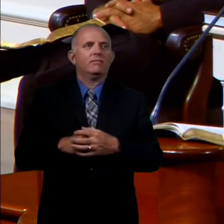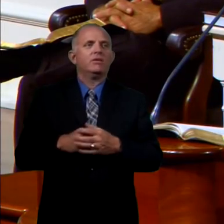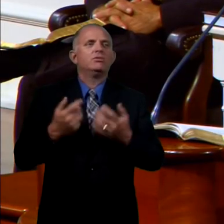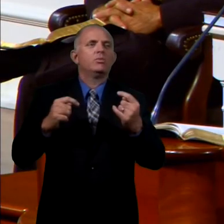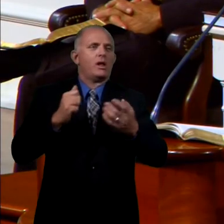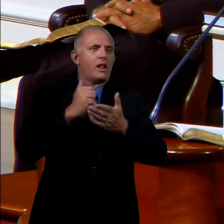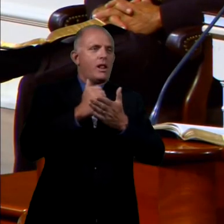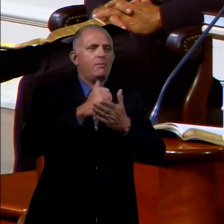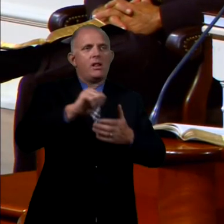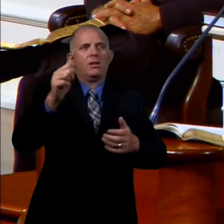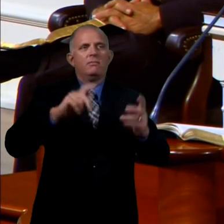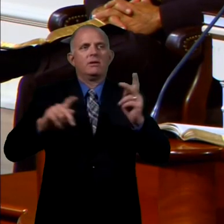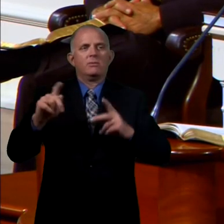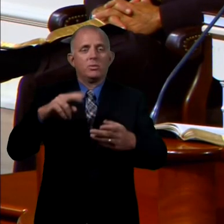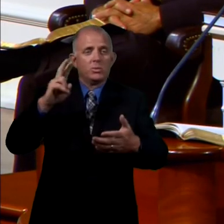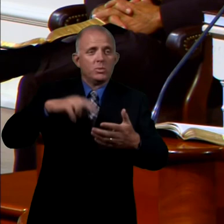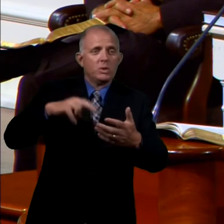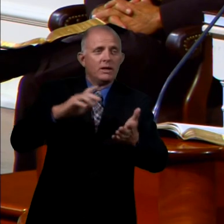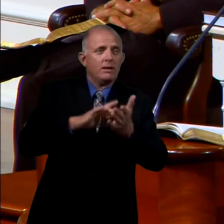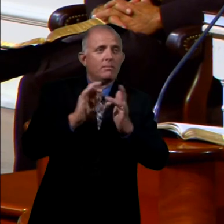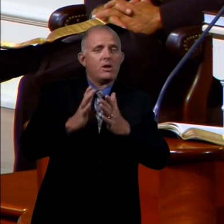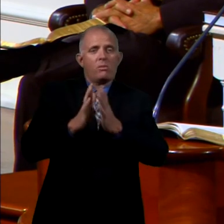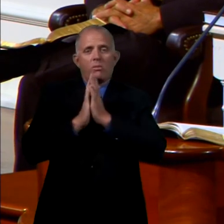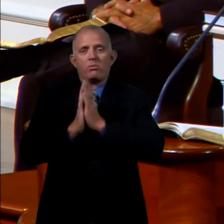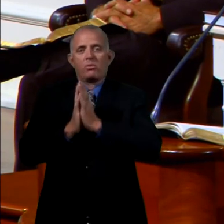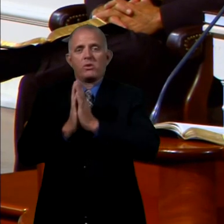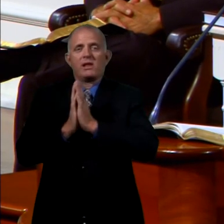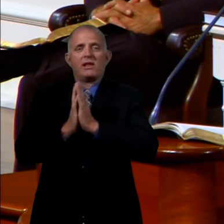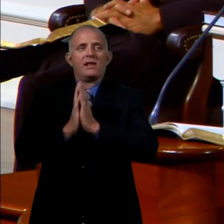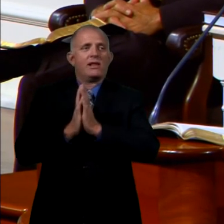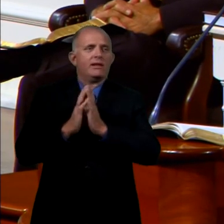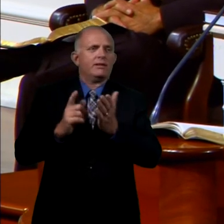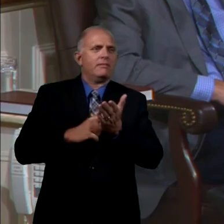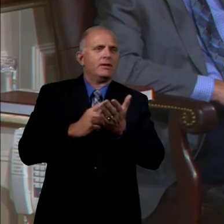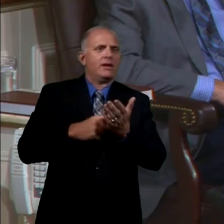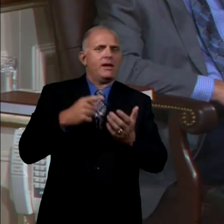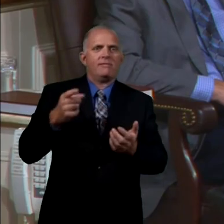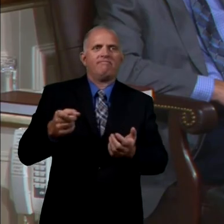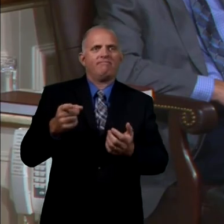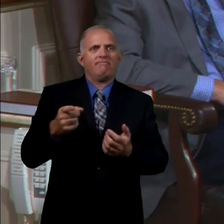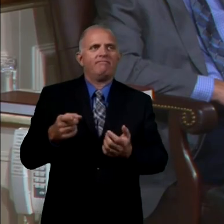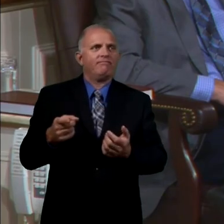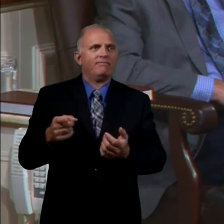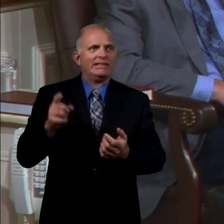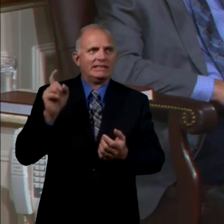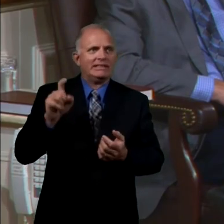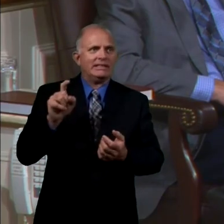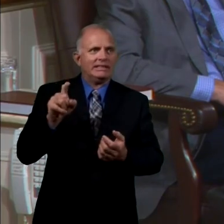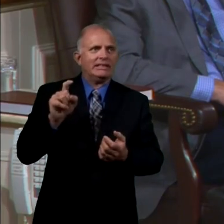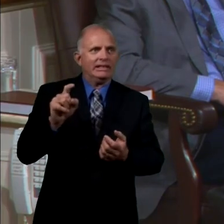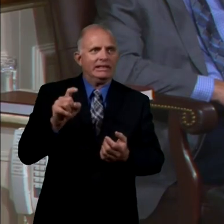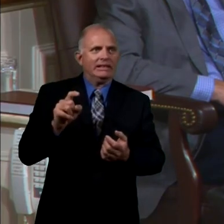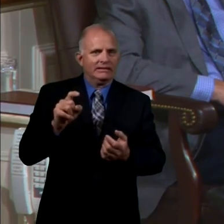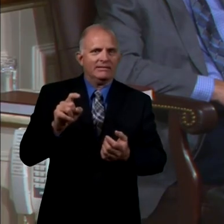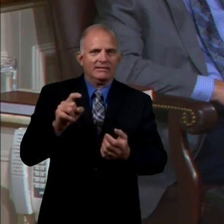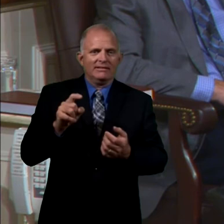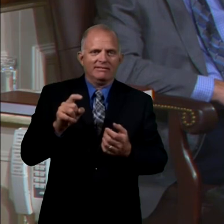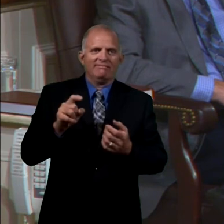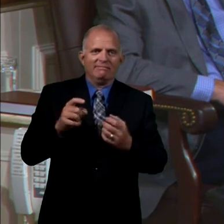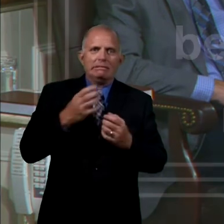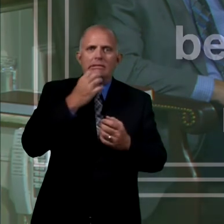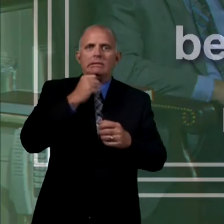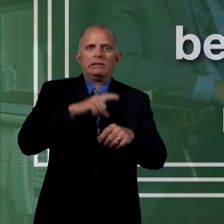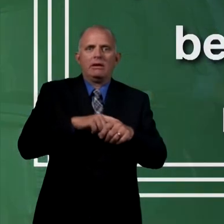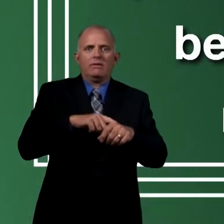you try to read your Bible and pray, it can be very inefficient. And that's okay. So be efficient with the processes of life.